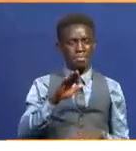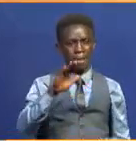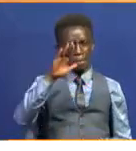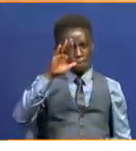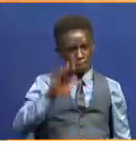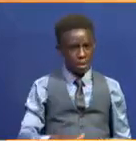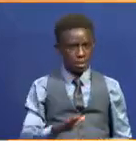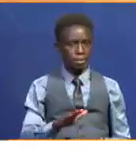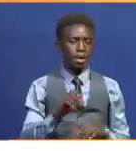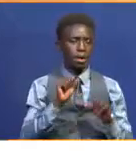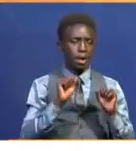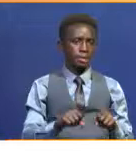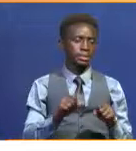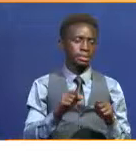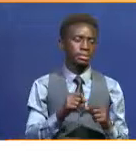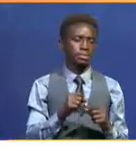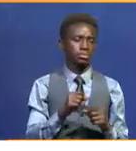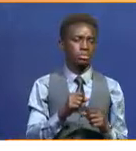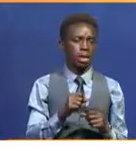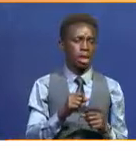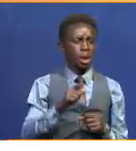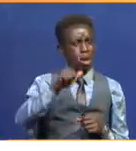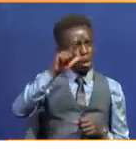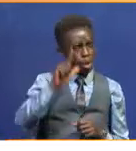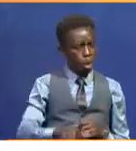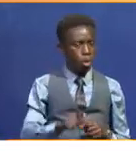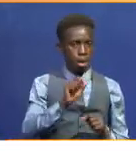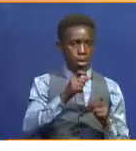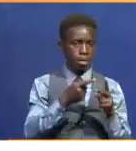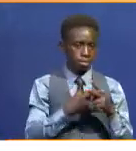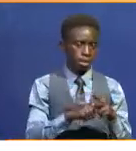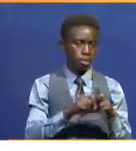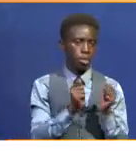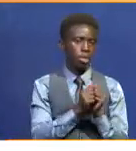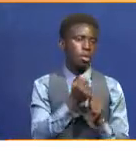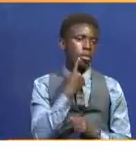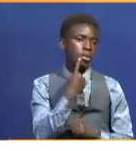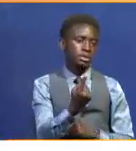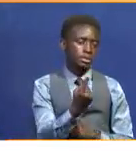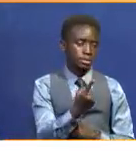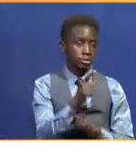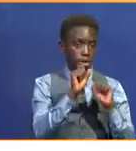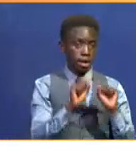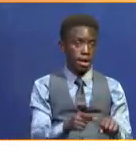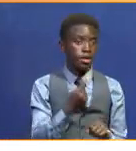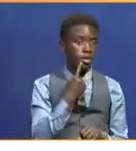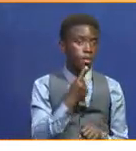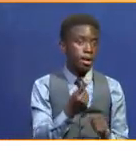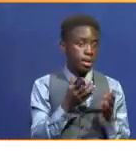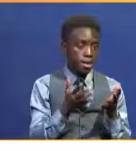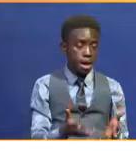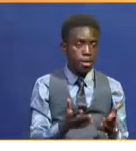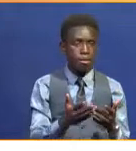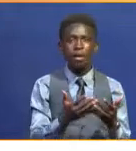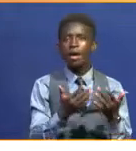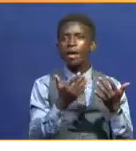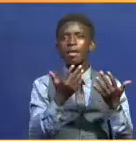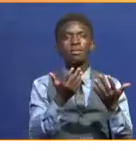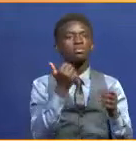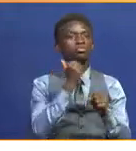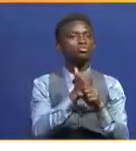with as little as 100 shillings. Really? Yes. 100 shillings, you can do it now, you can do it anywhere.